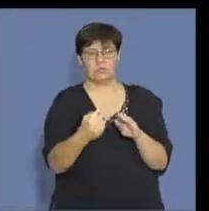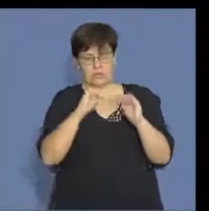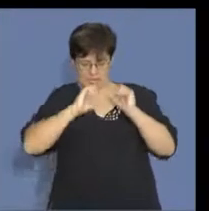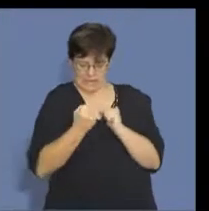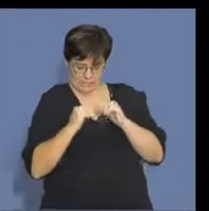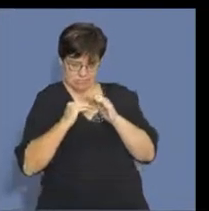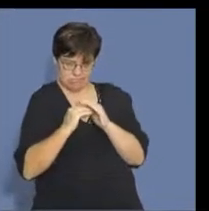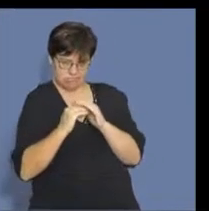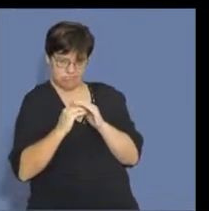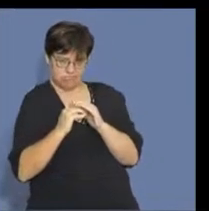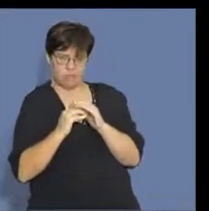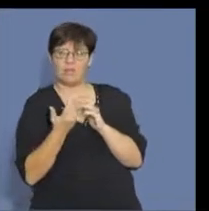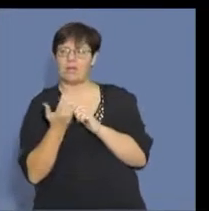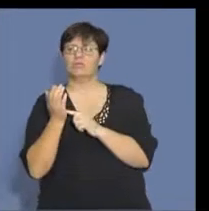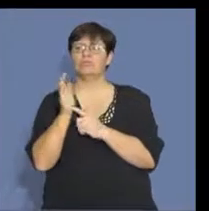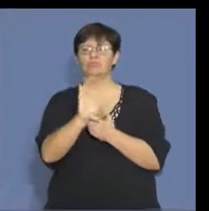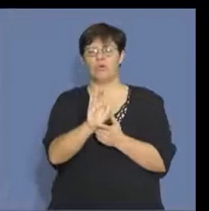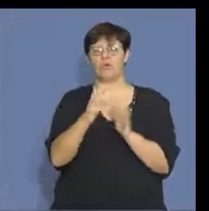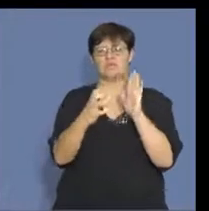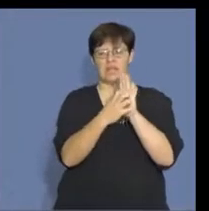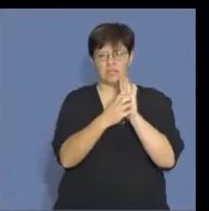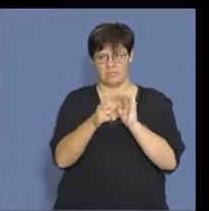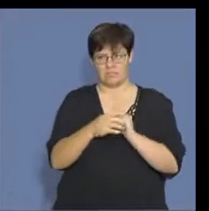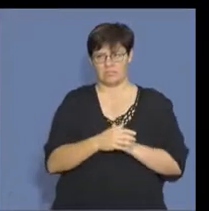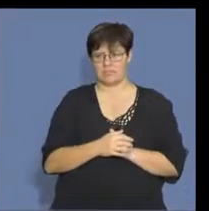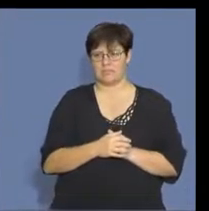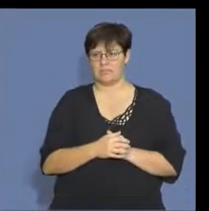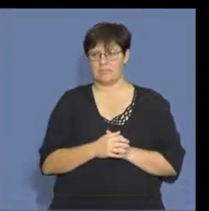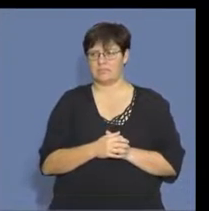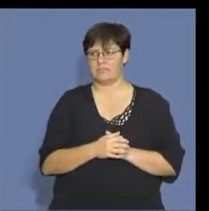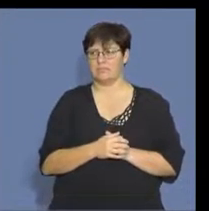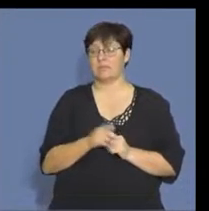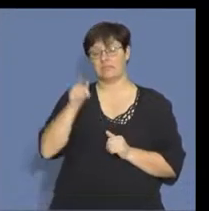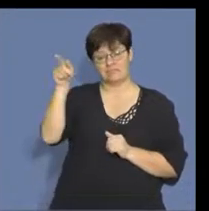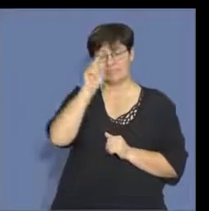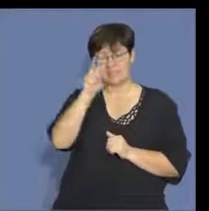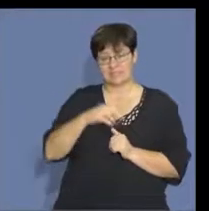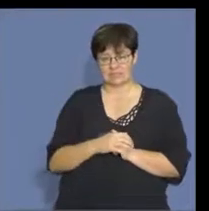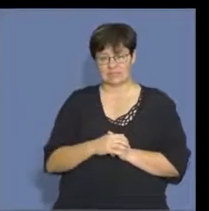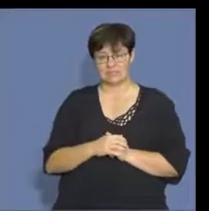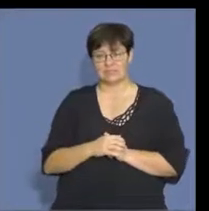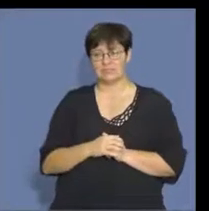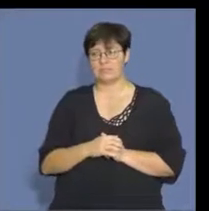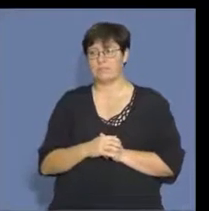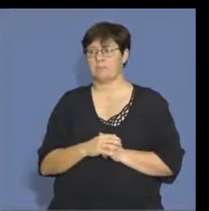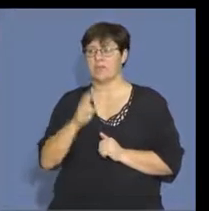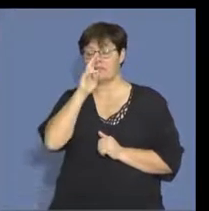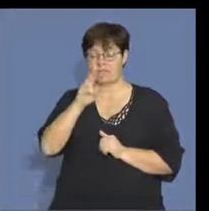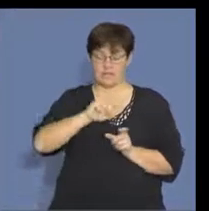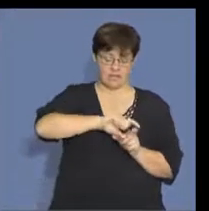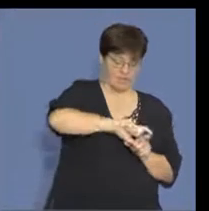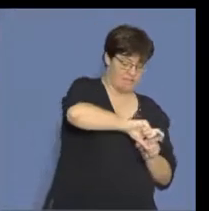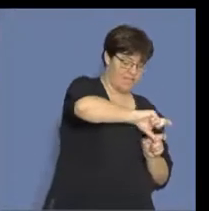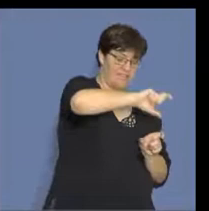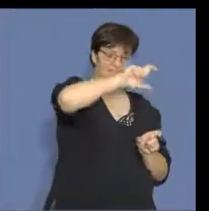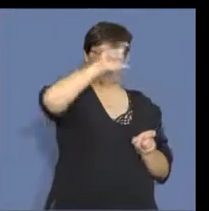radiated into space. And I want to illustrate that in a diagram coming up shortly. So when we look at this image here, this is